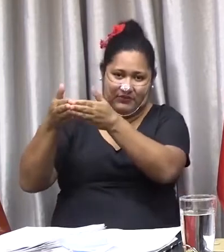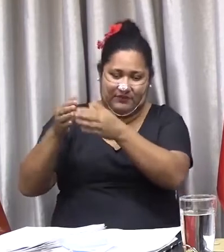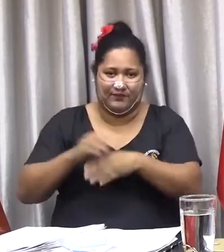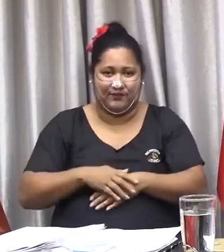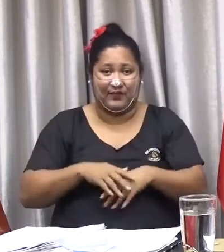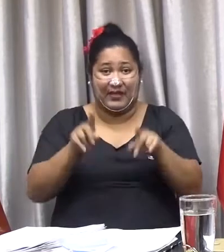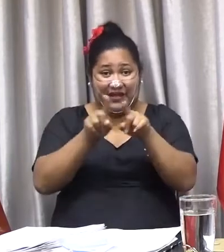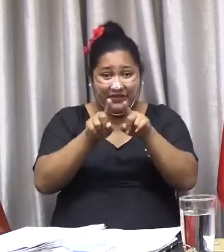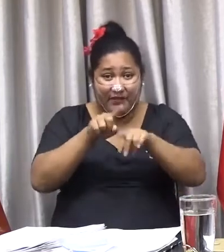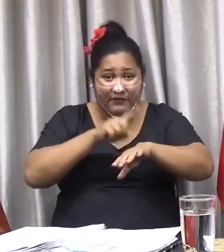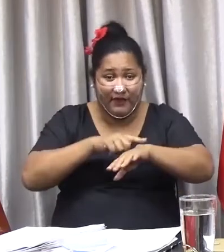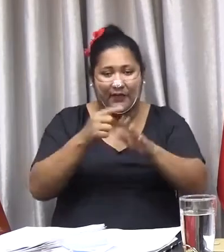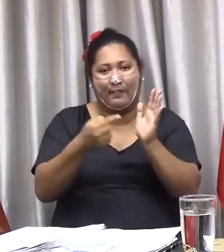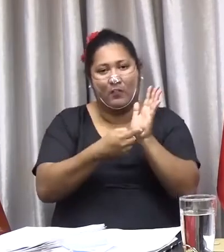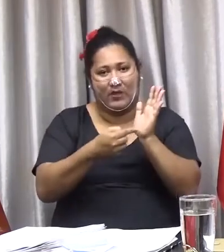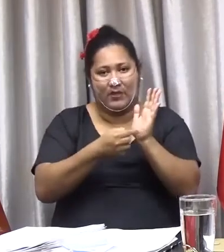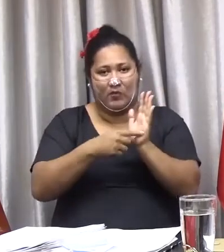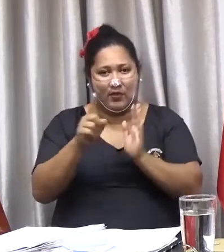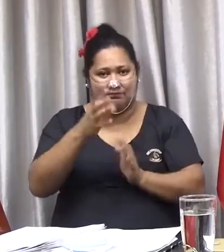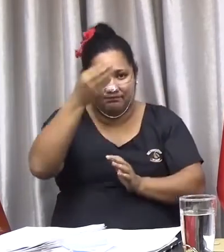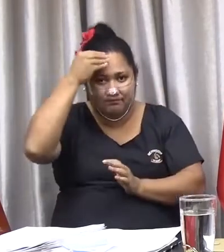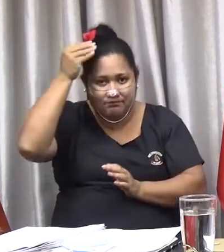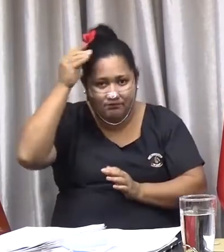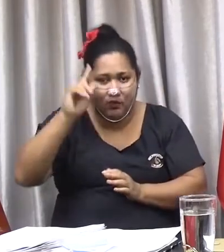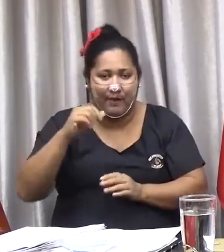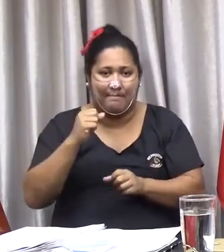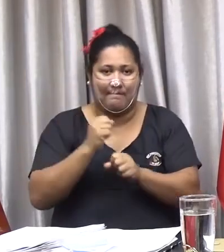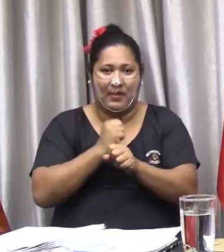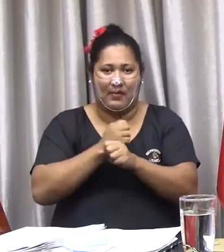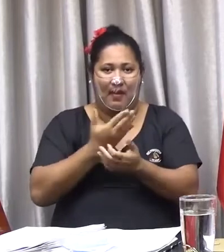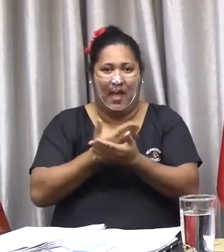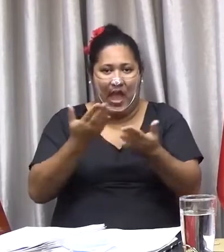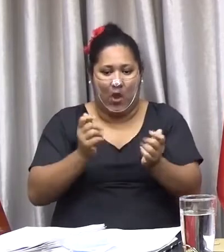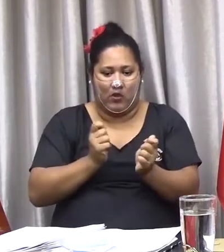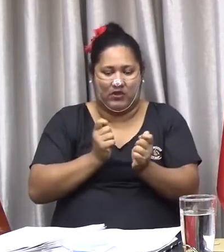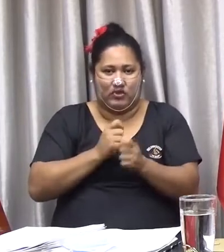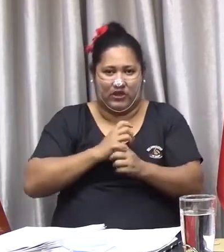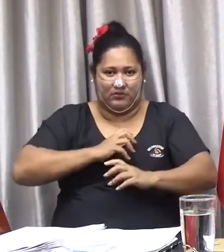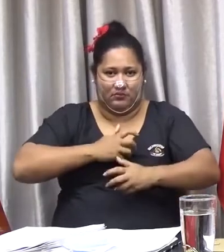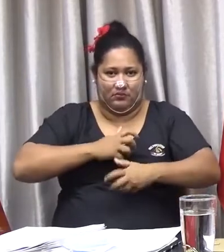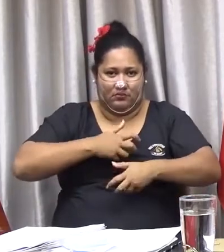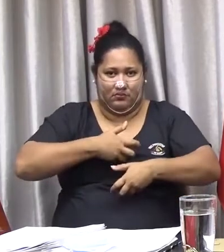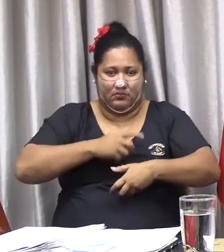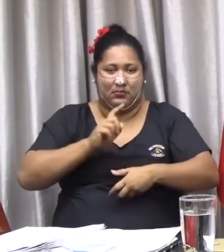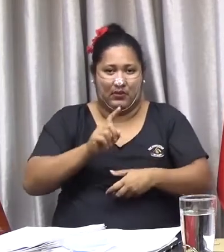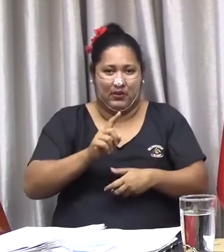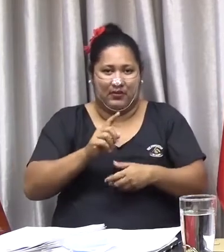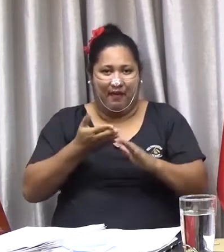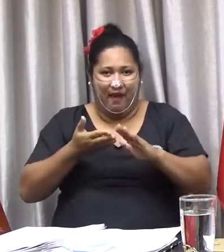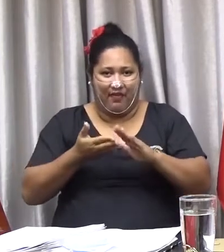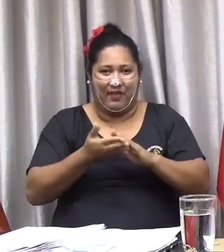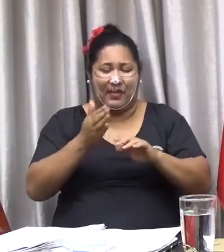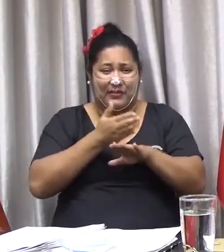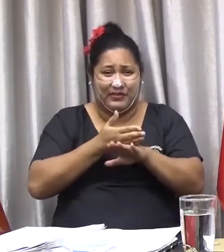At the same time, important considerations should be made on how to adjust and operate under the new